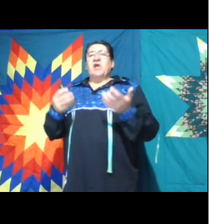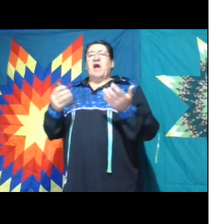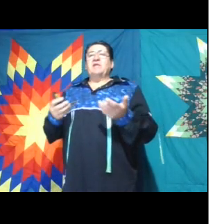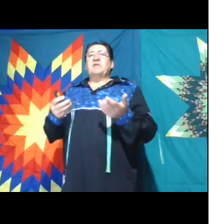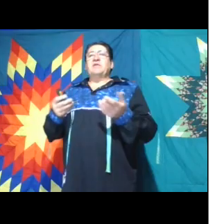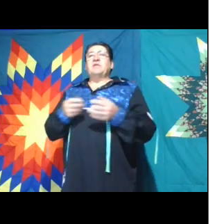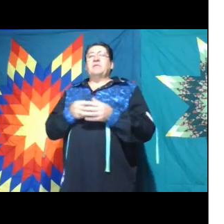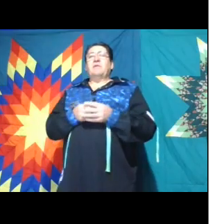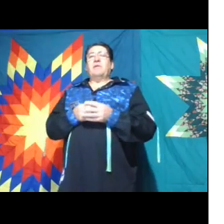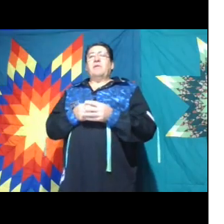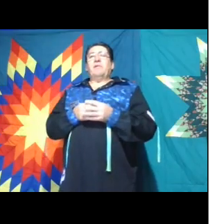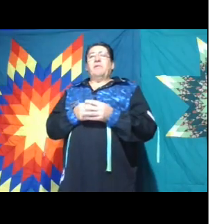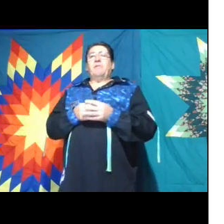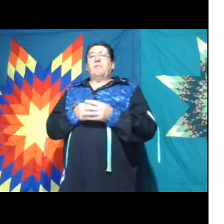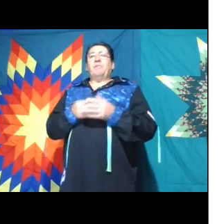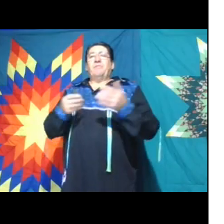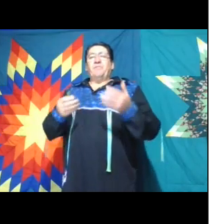those challenges